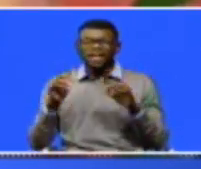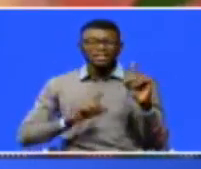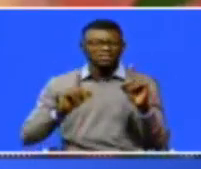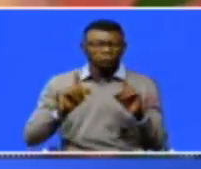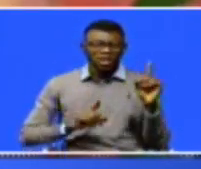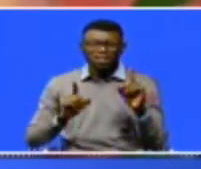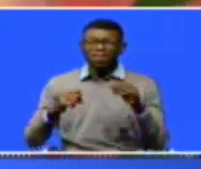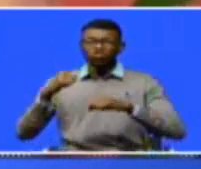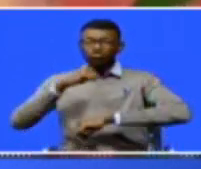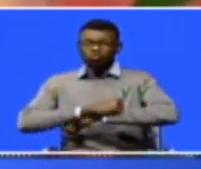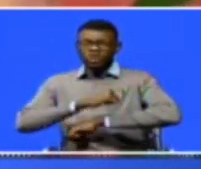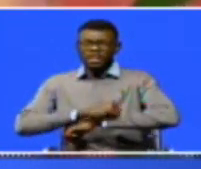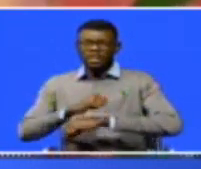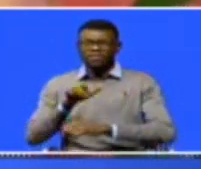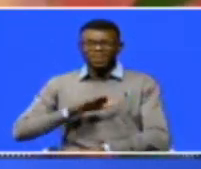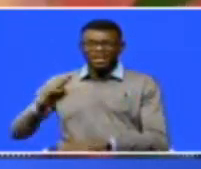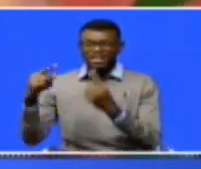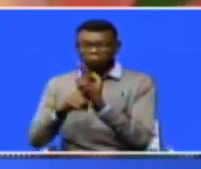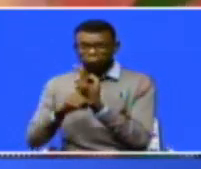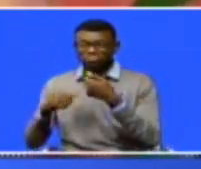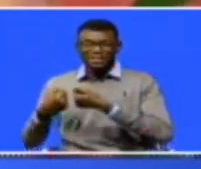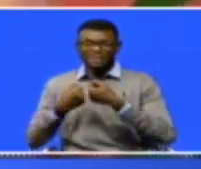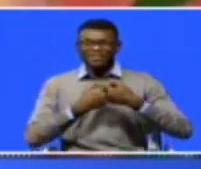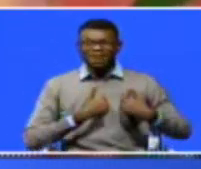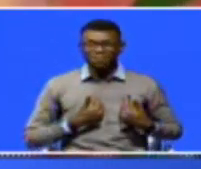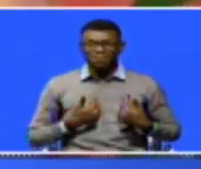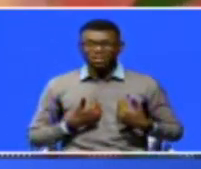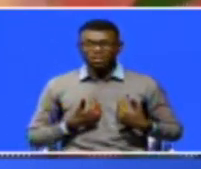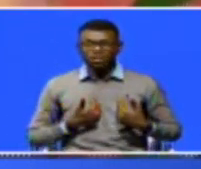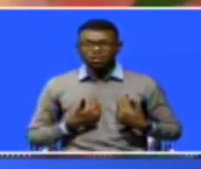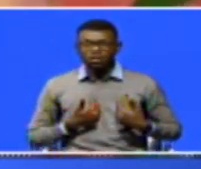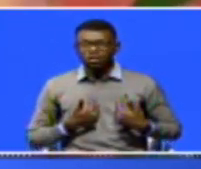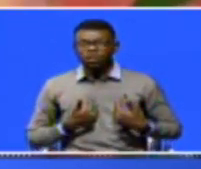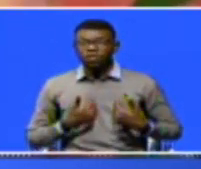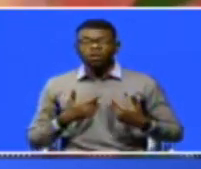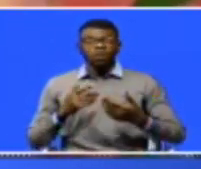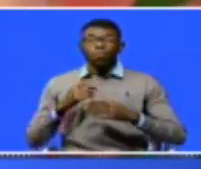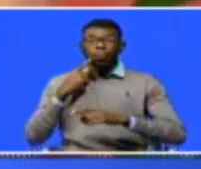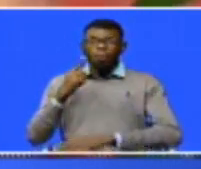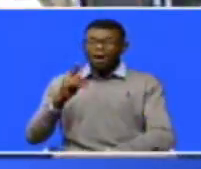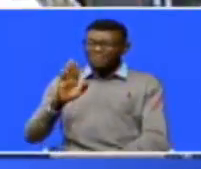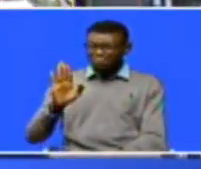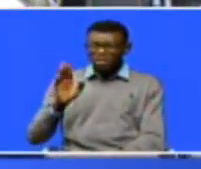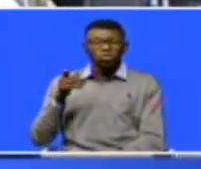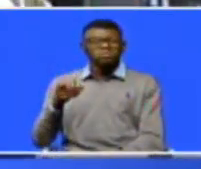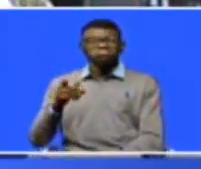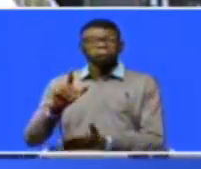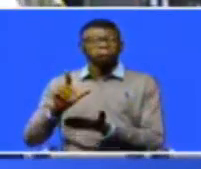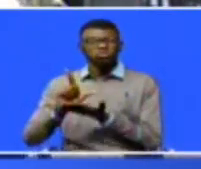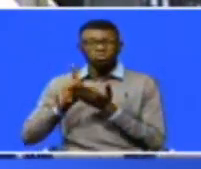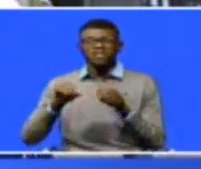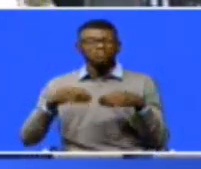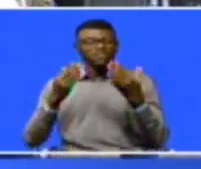tourism, schools, and many others. And we've done in excess of 100 billion worth of restructure. On the other